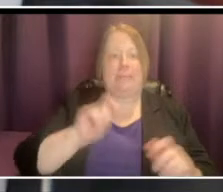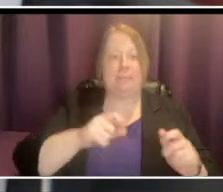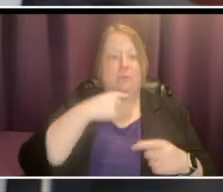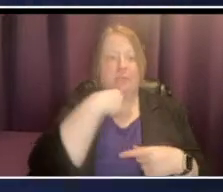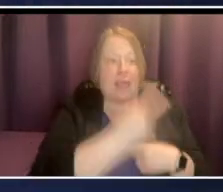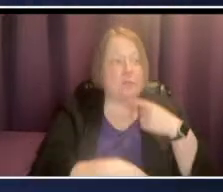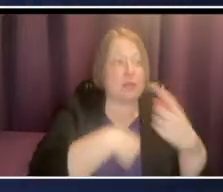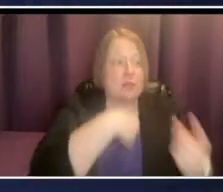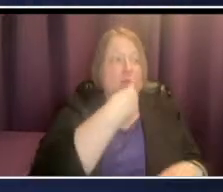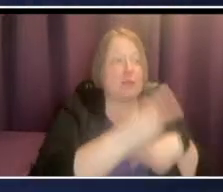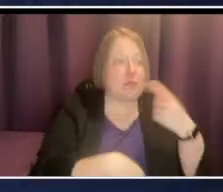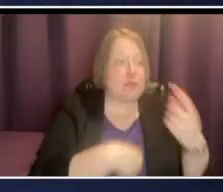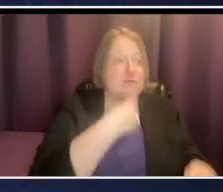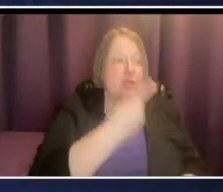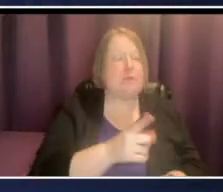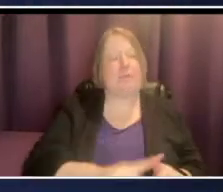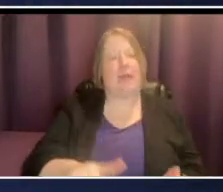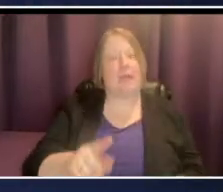not to be true.